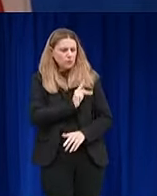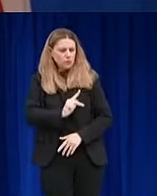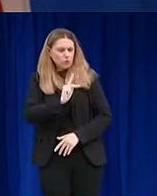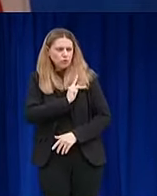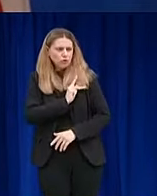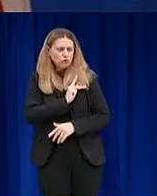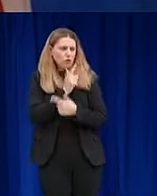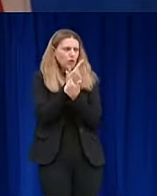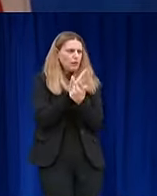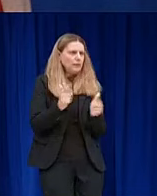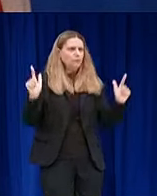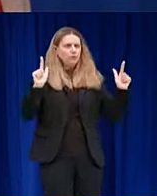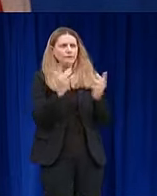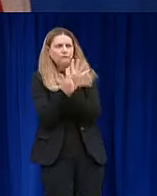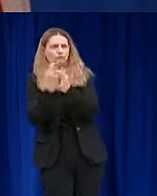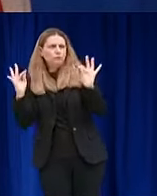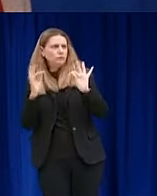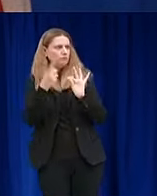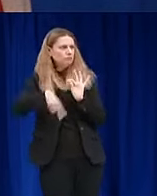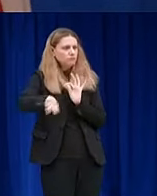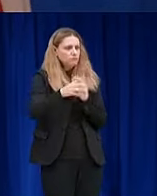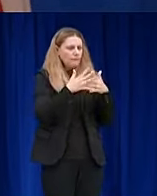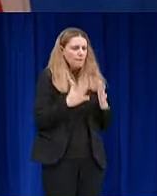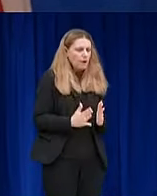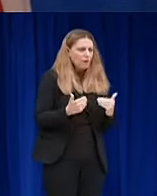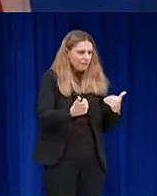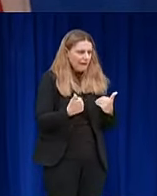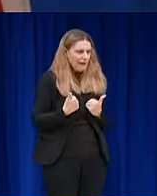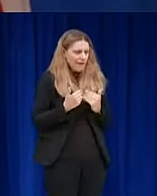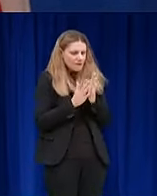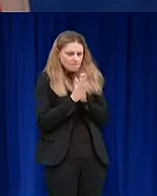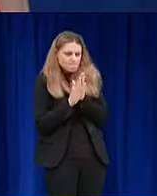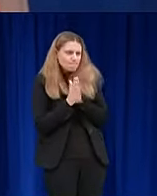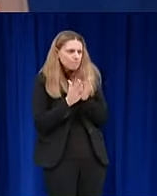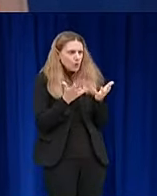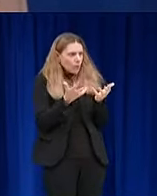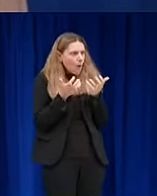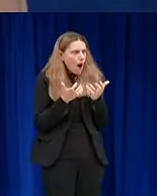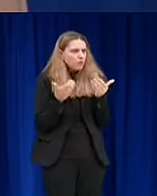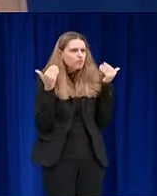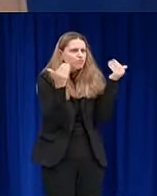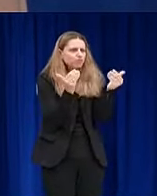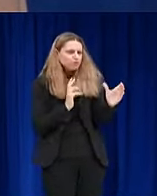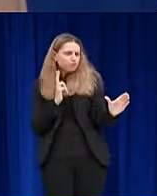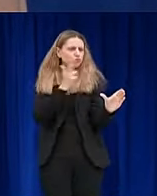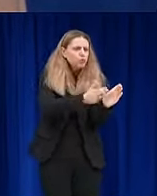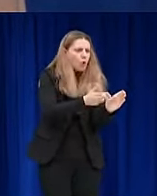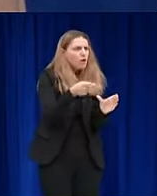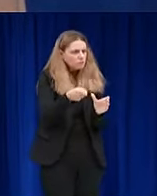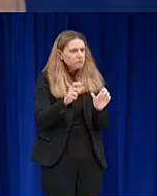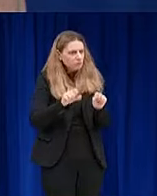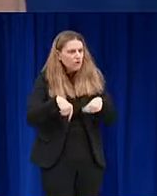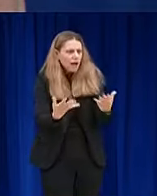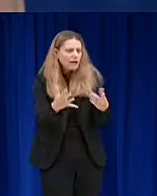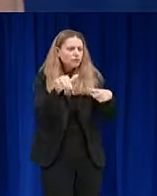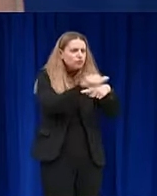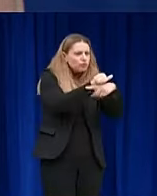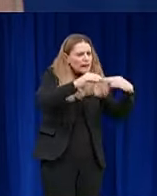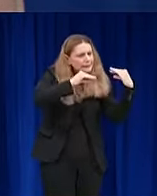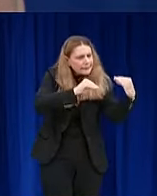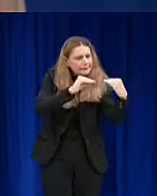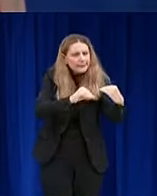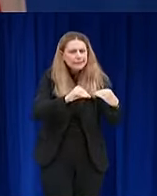offers Americans who have the desire and ability to serve training, career mobility, financial